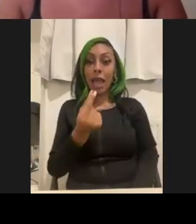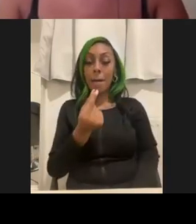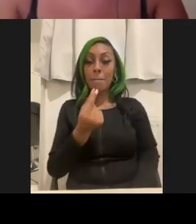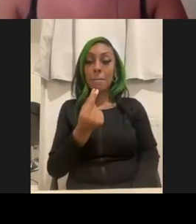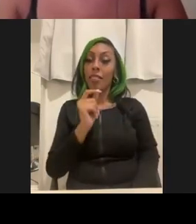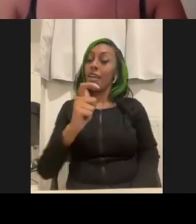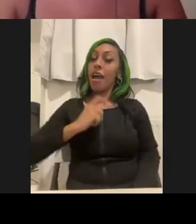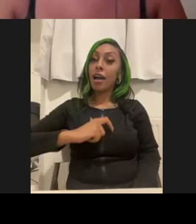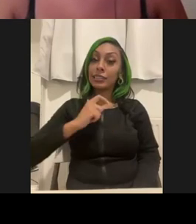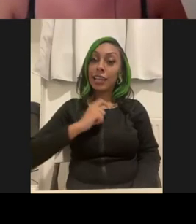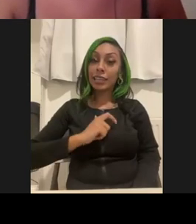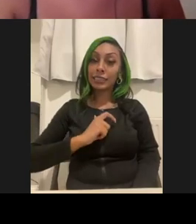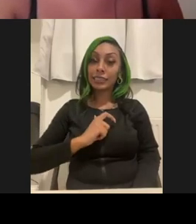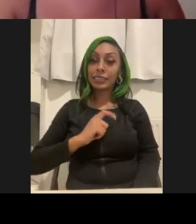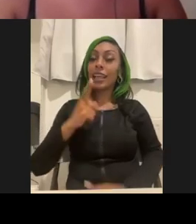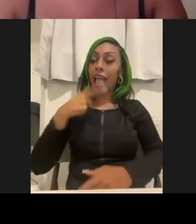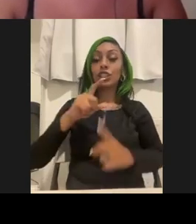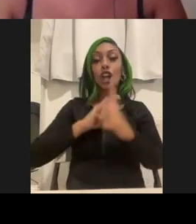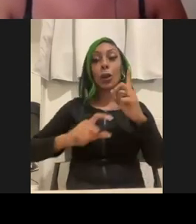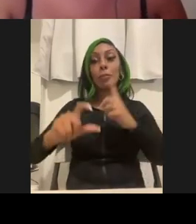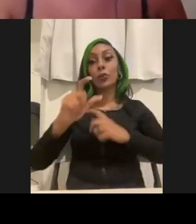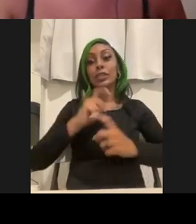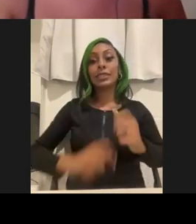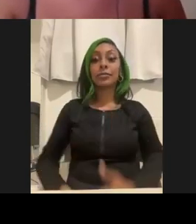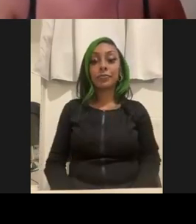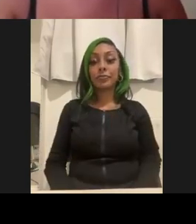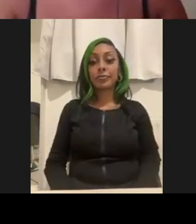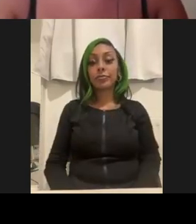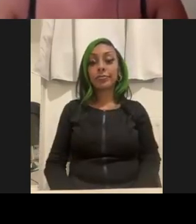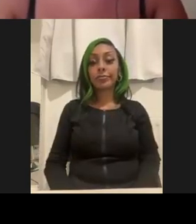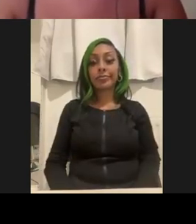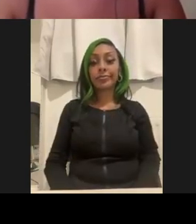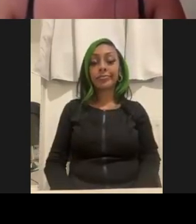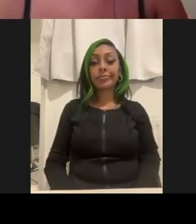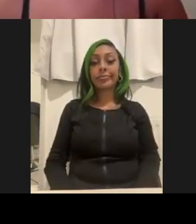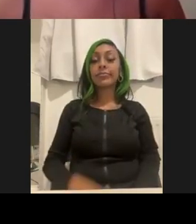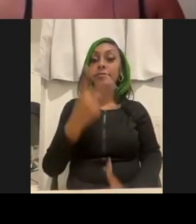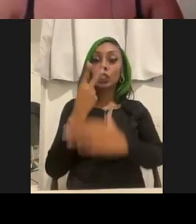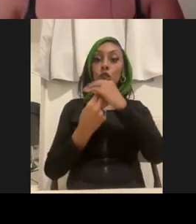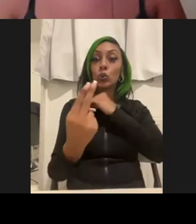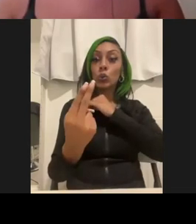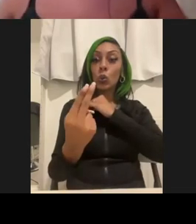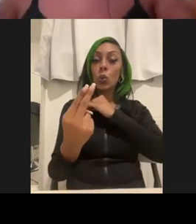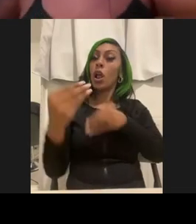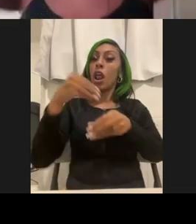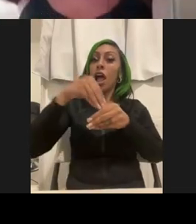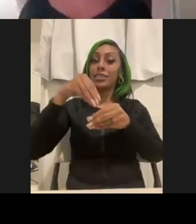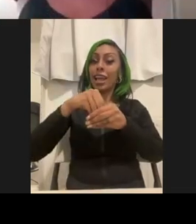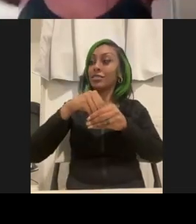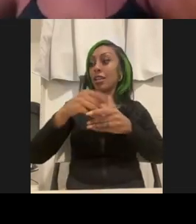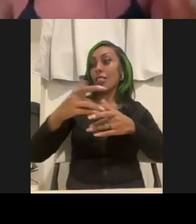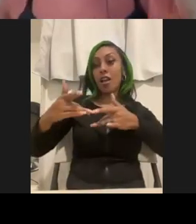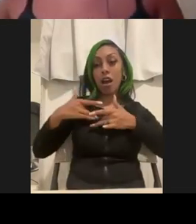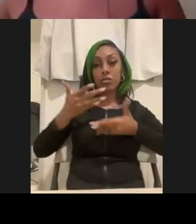identities and communities. I would posit that this dual context places it at the heart of